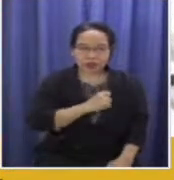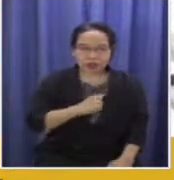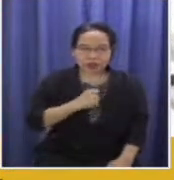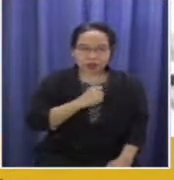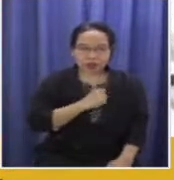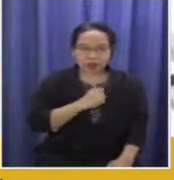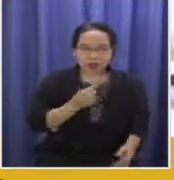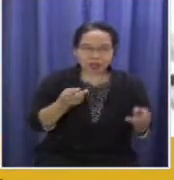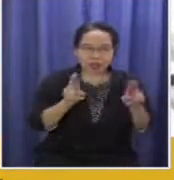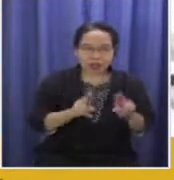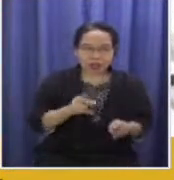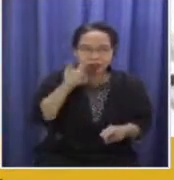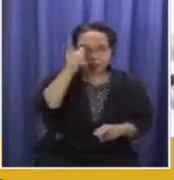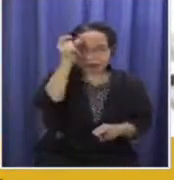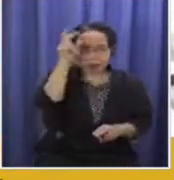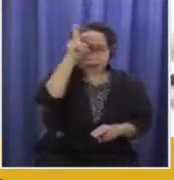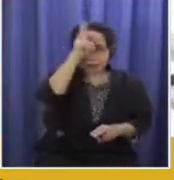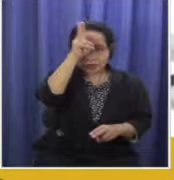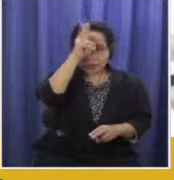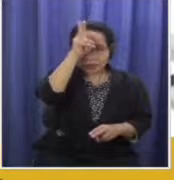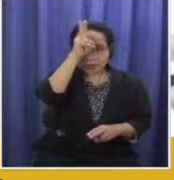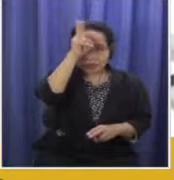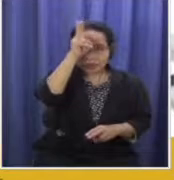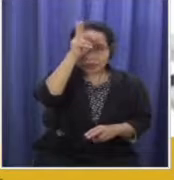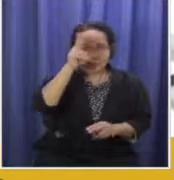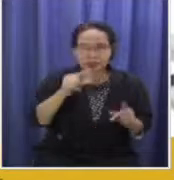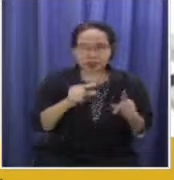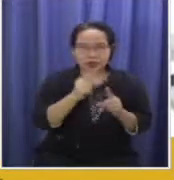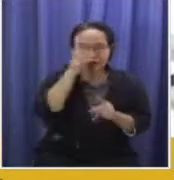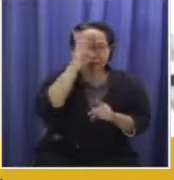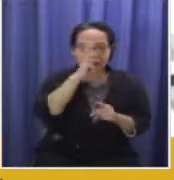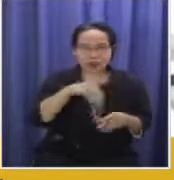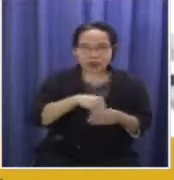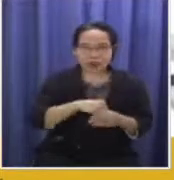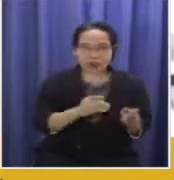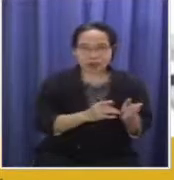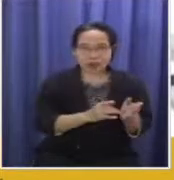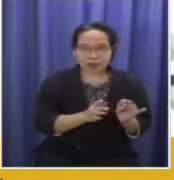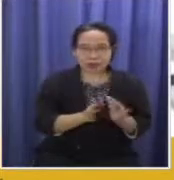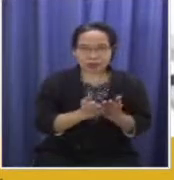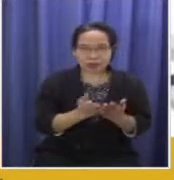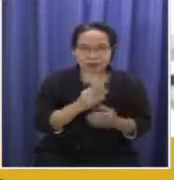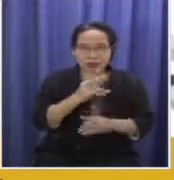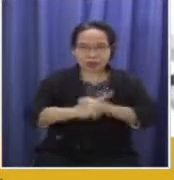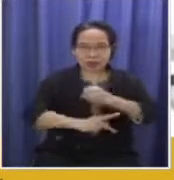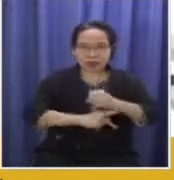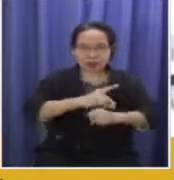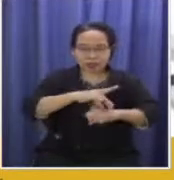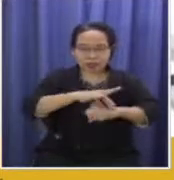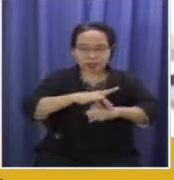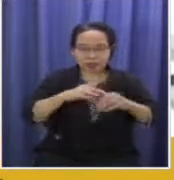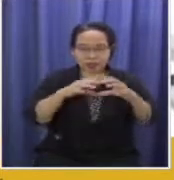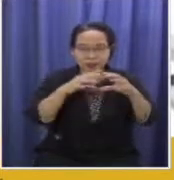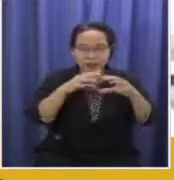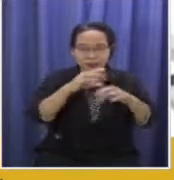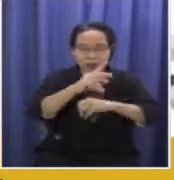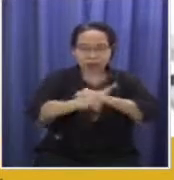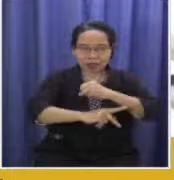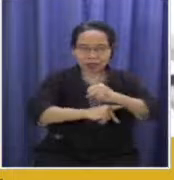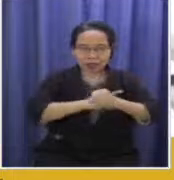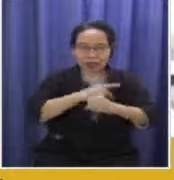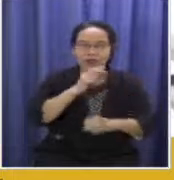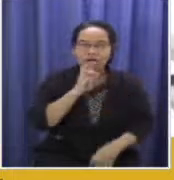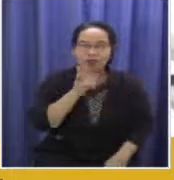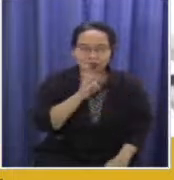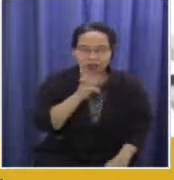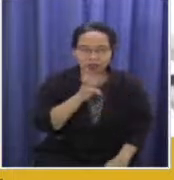It's happening because of ignorance of the words of God in the Bible. The planet Earth is a planet of